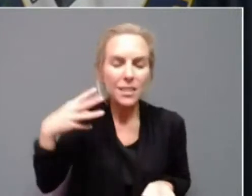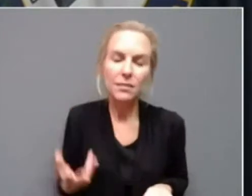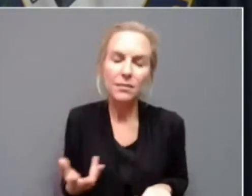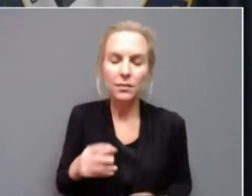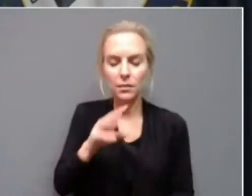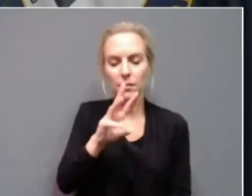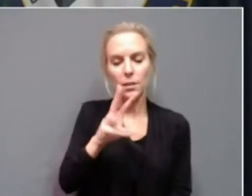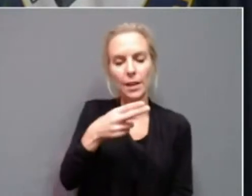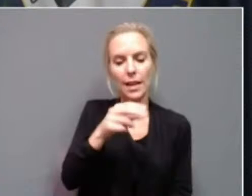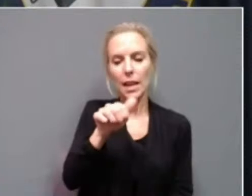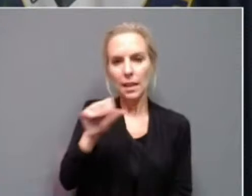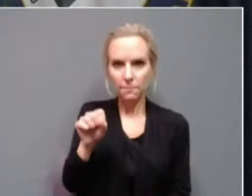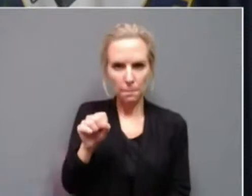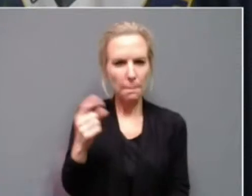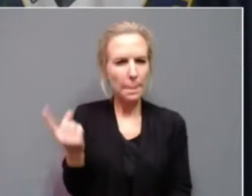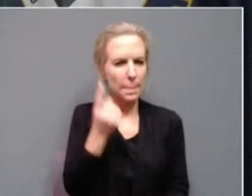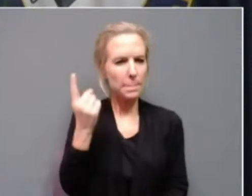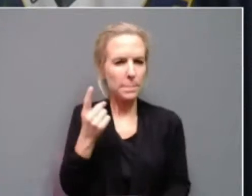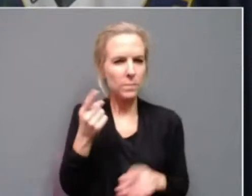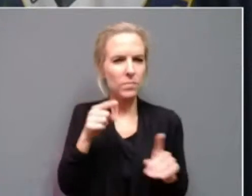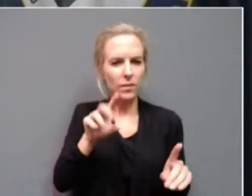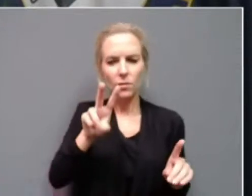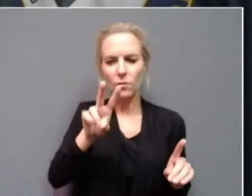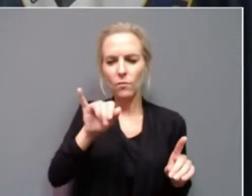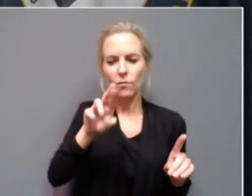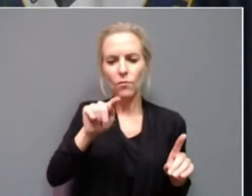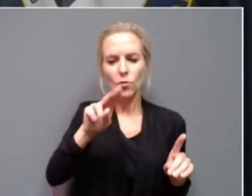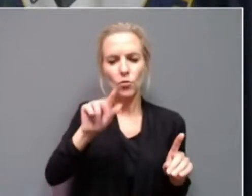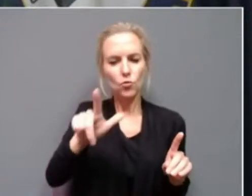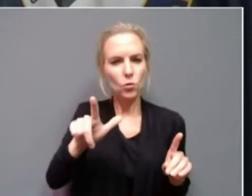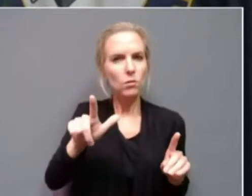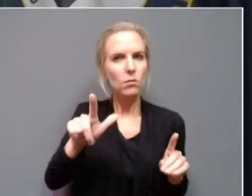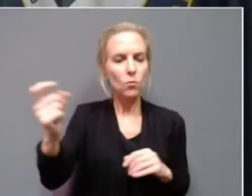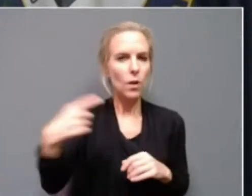WHAS, I think we have somebody on virtually.